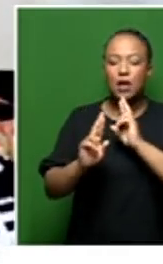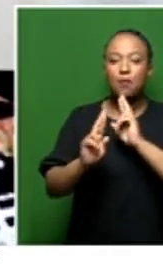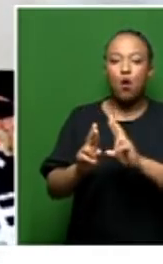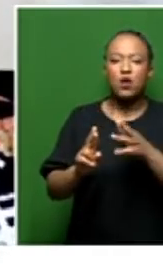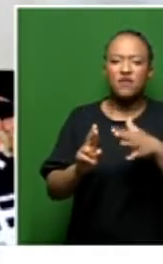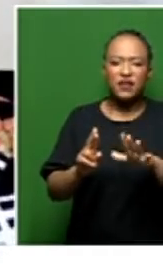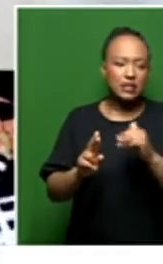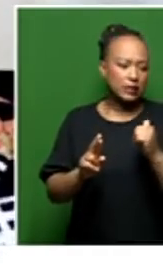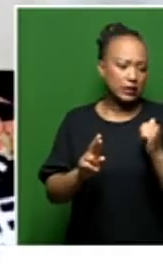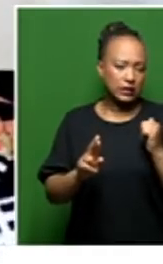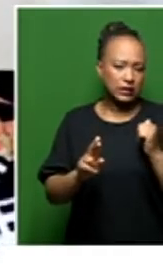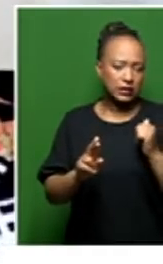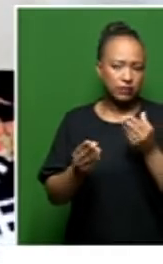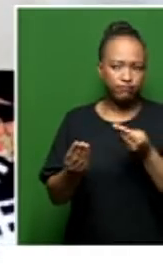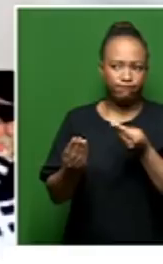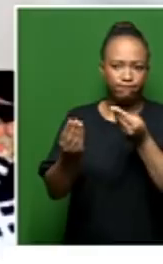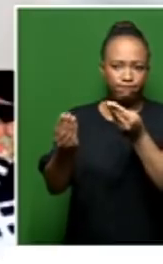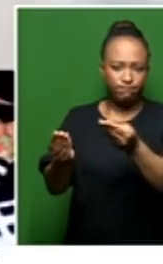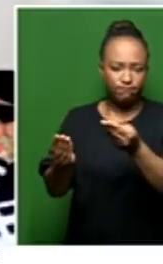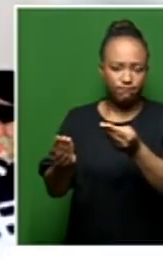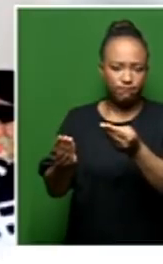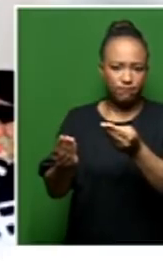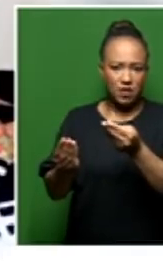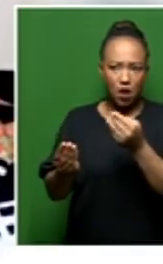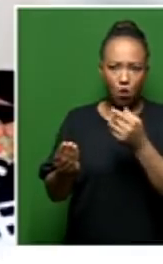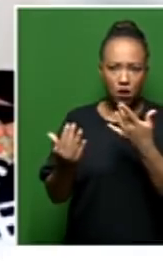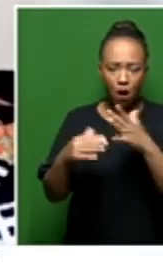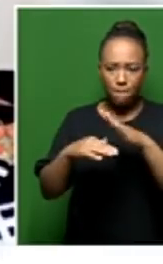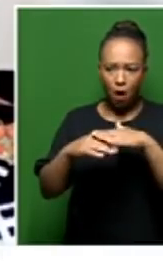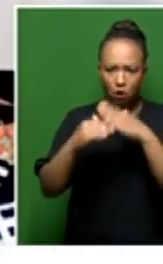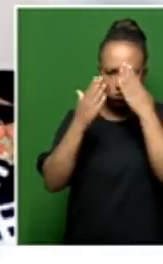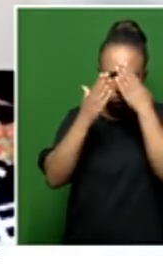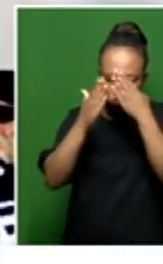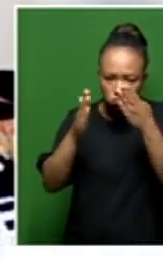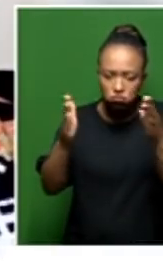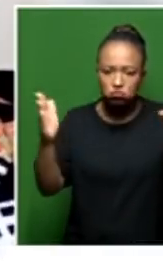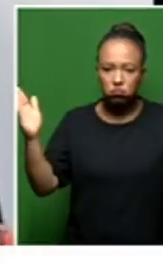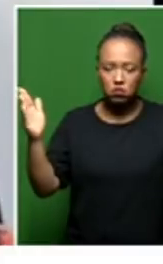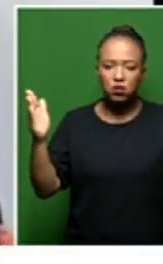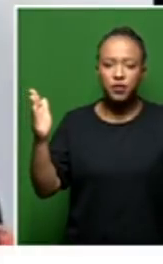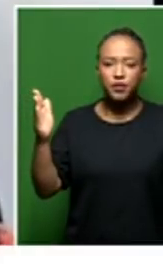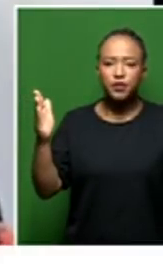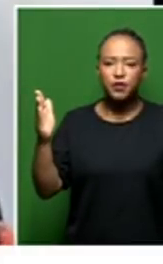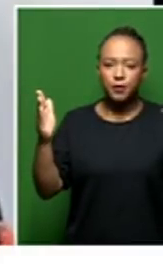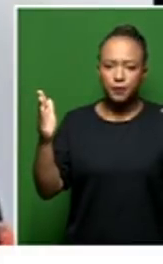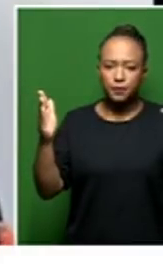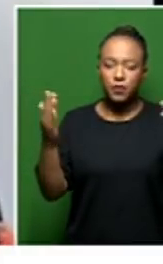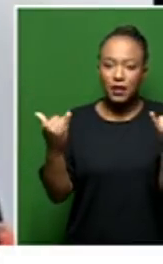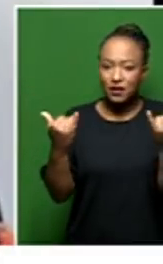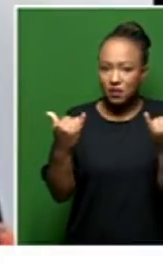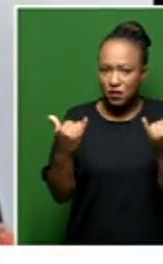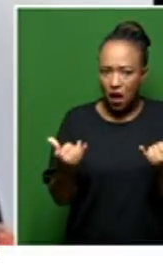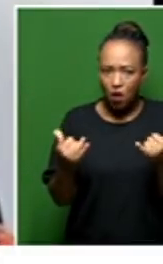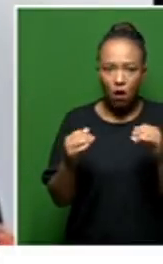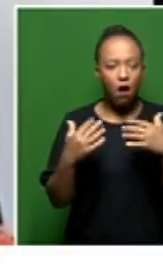yesterday, the eyes have been cast quite wide in such a way that we have been